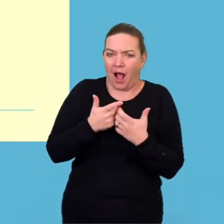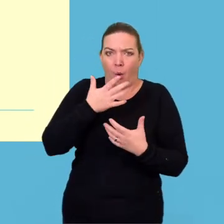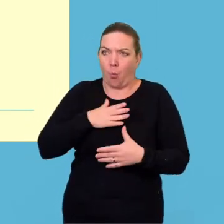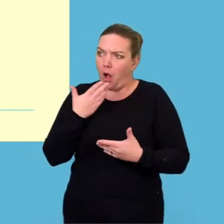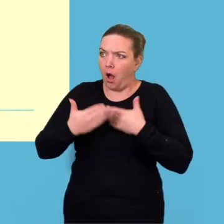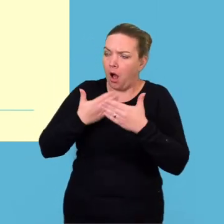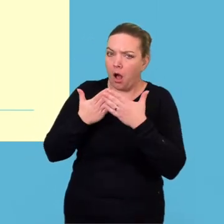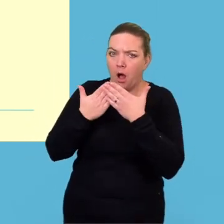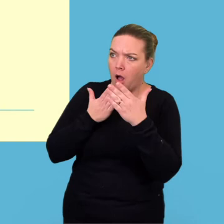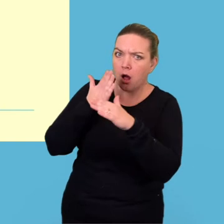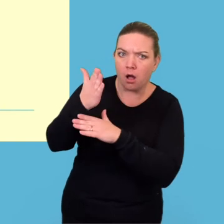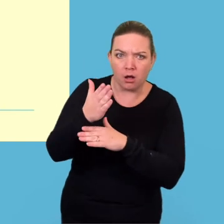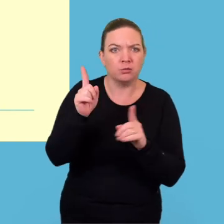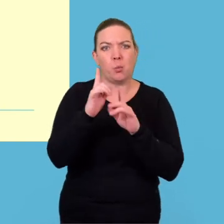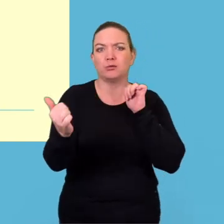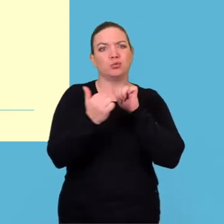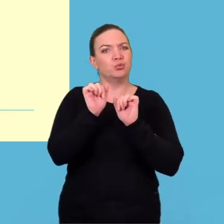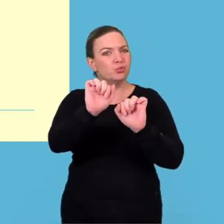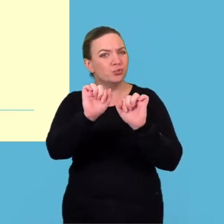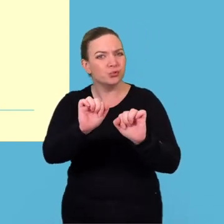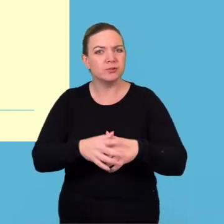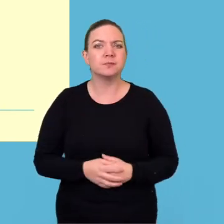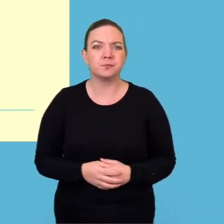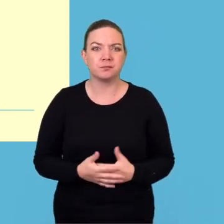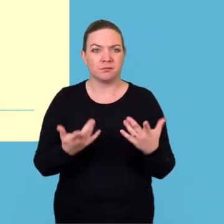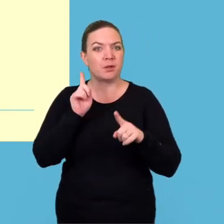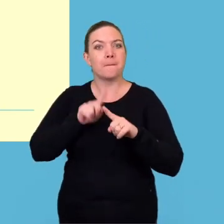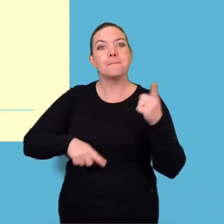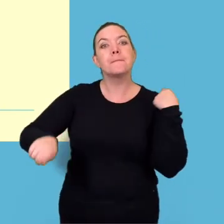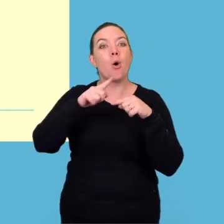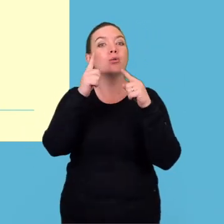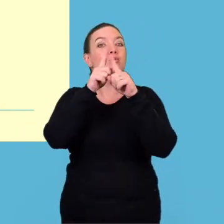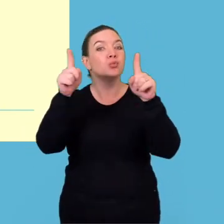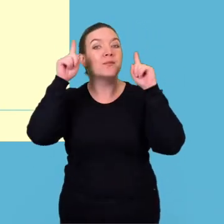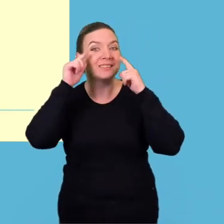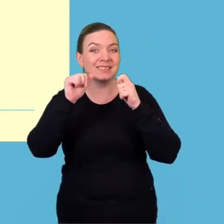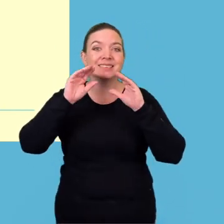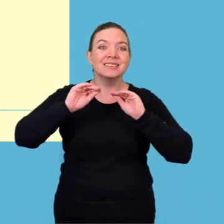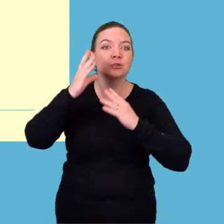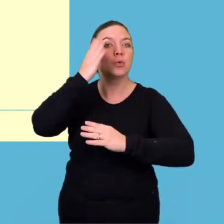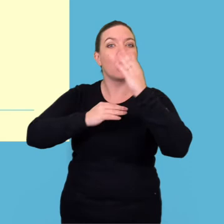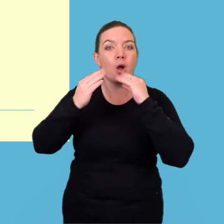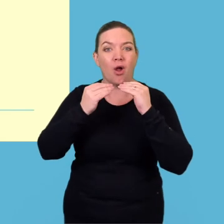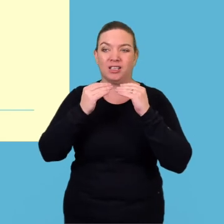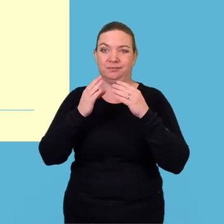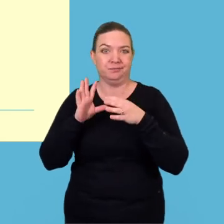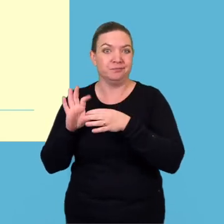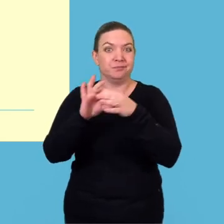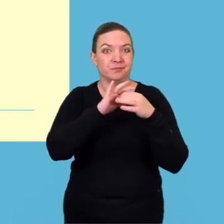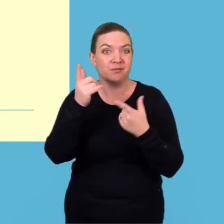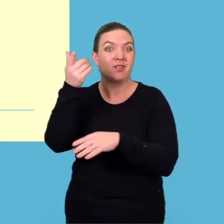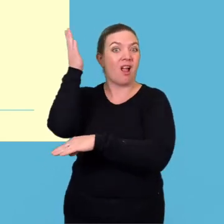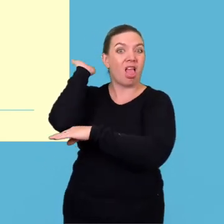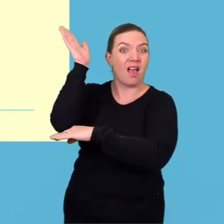way will work best for you. Mostly at university, the teaching and learning is a combination of lectures, which are a big group where